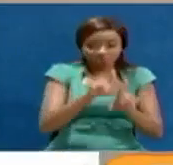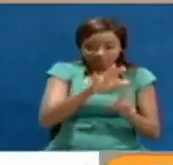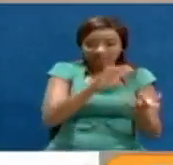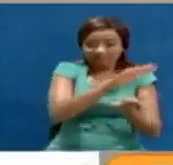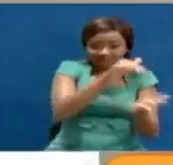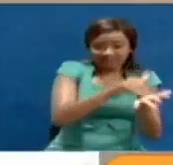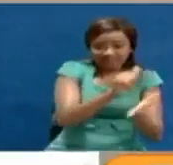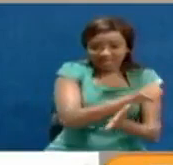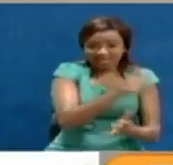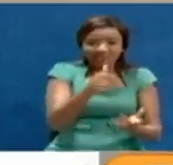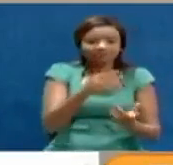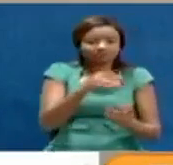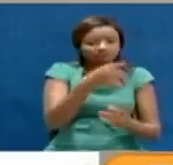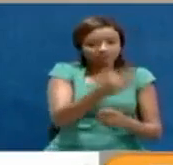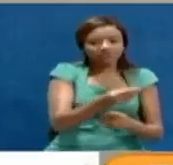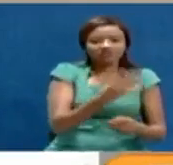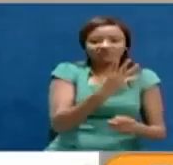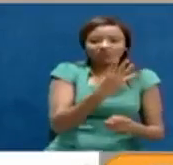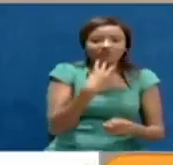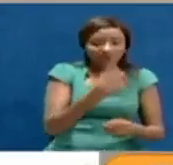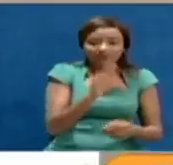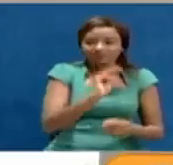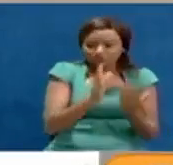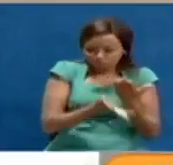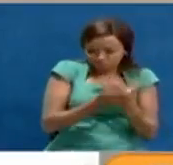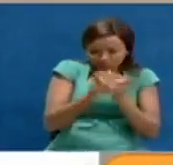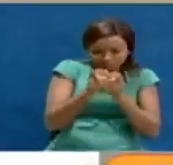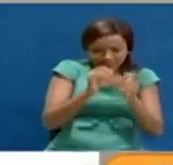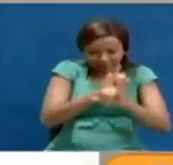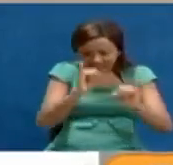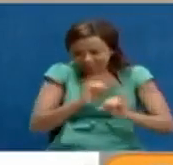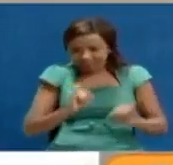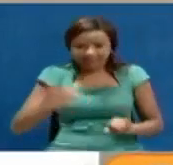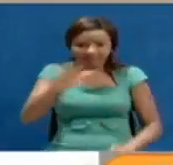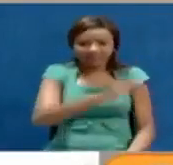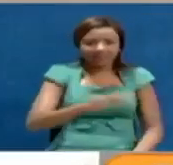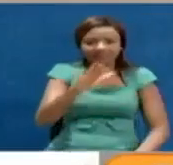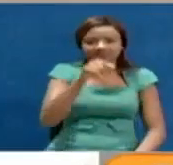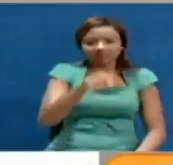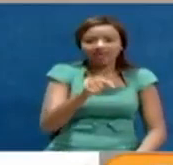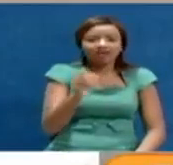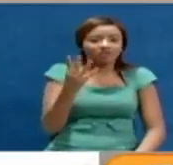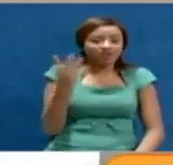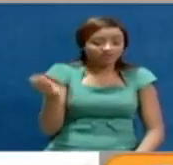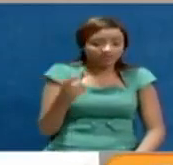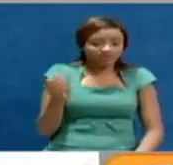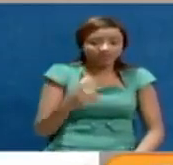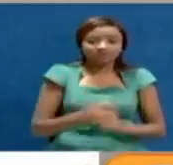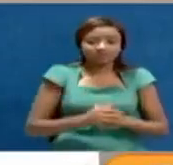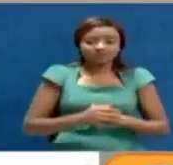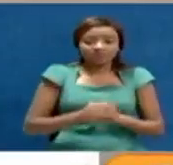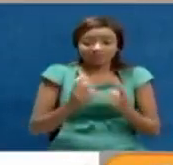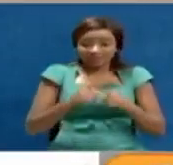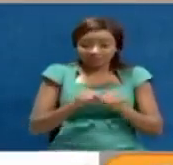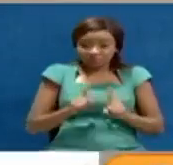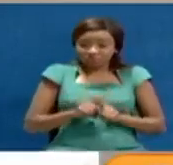Governance and Environmental Action to coordinate the environmental cleanup exercise within 4 months. But as Francis Mtalaki